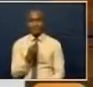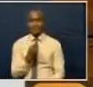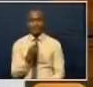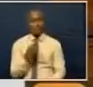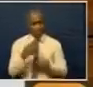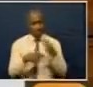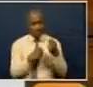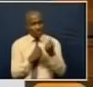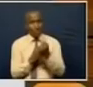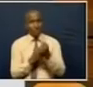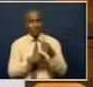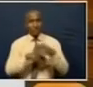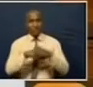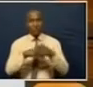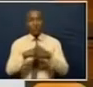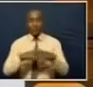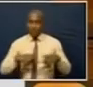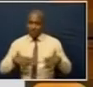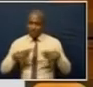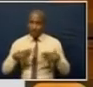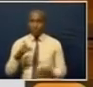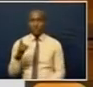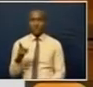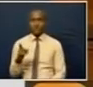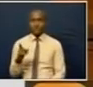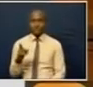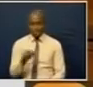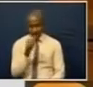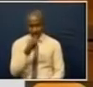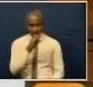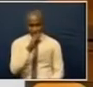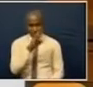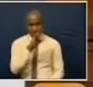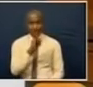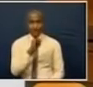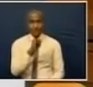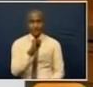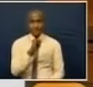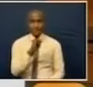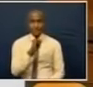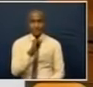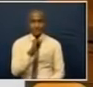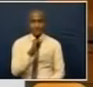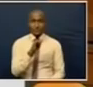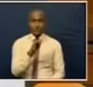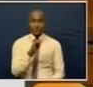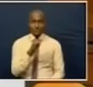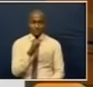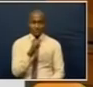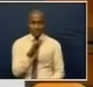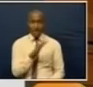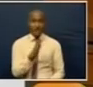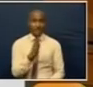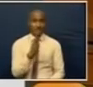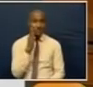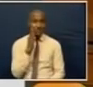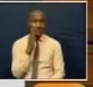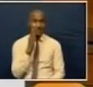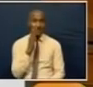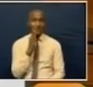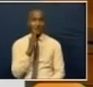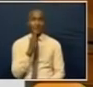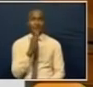football. Yeah. We are proud of him. Asante. Mercy Kiplamai. Mm-hmm. She works security, actually, okay. Royal Media. This is